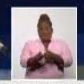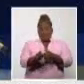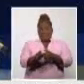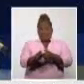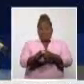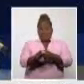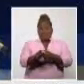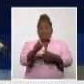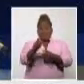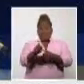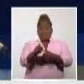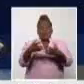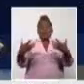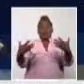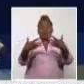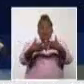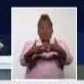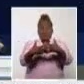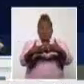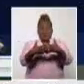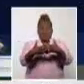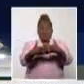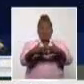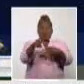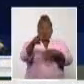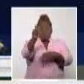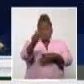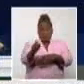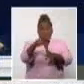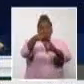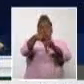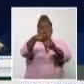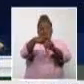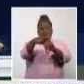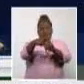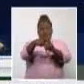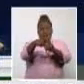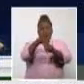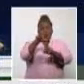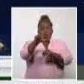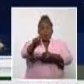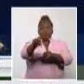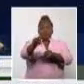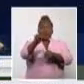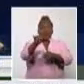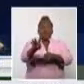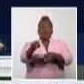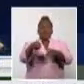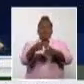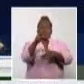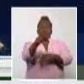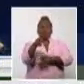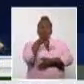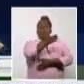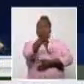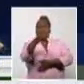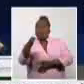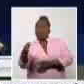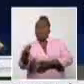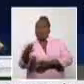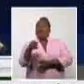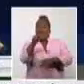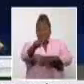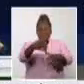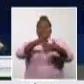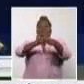hospitals, they are taken to isolation centers, and they are also studied. And their